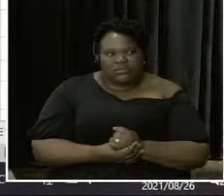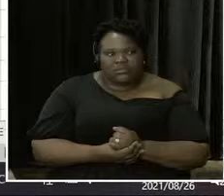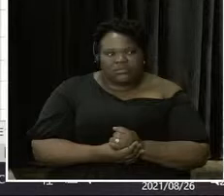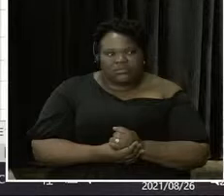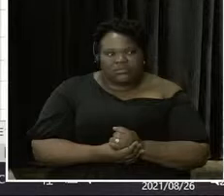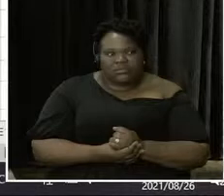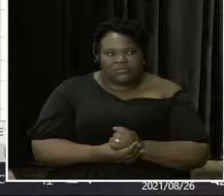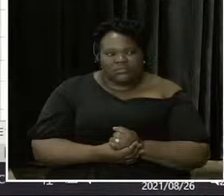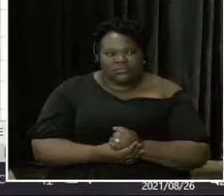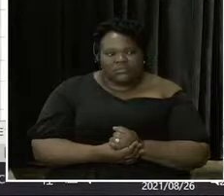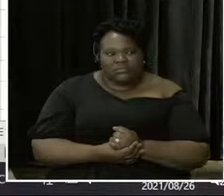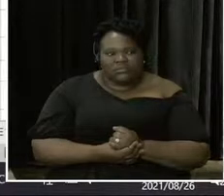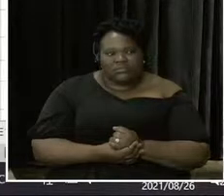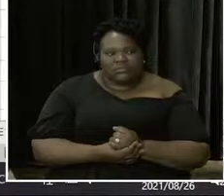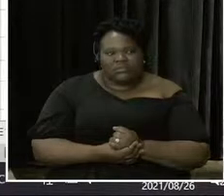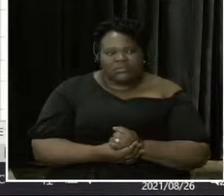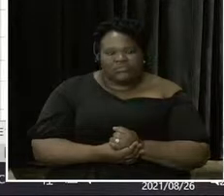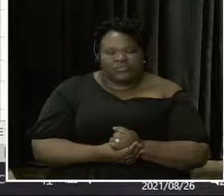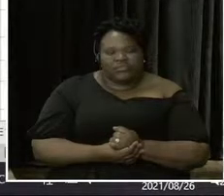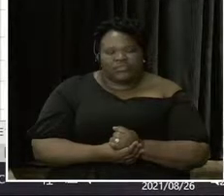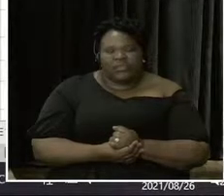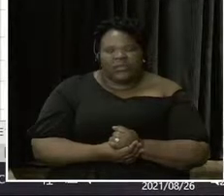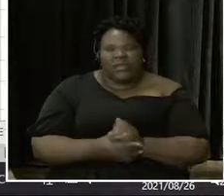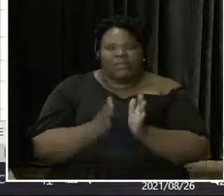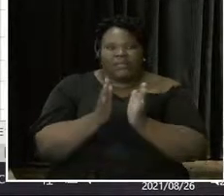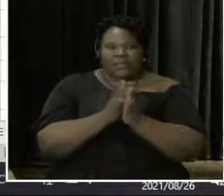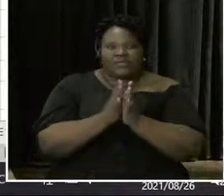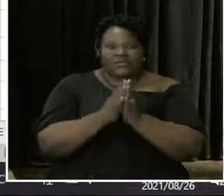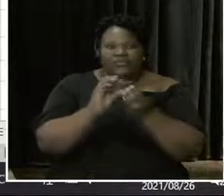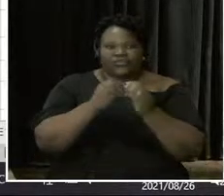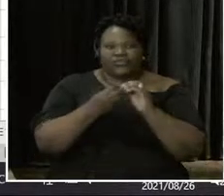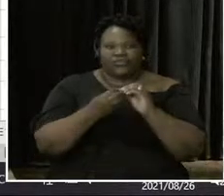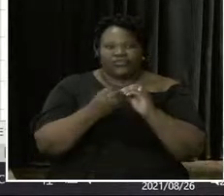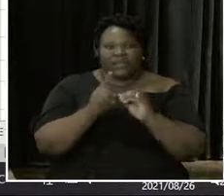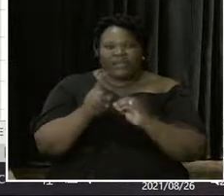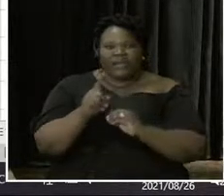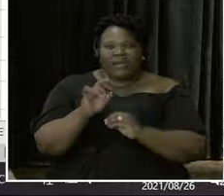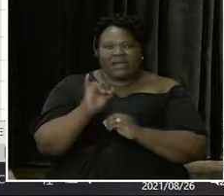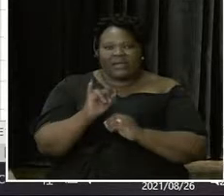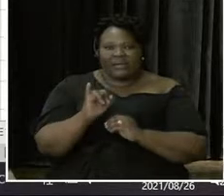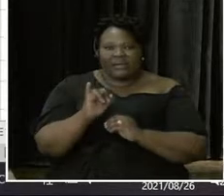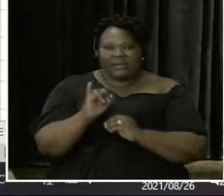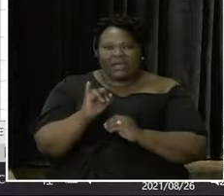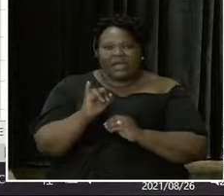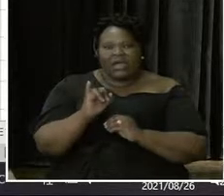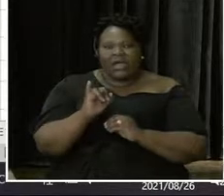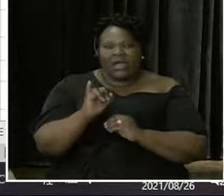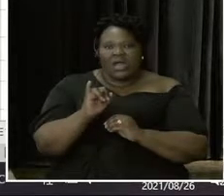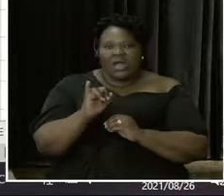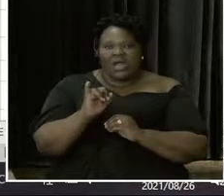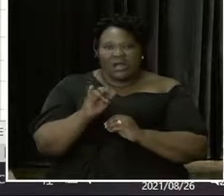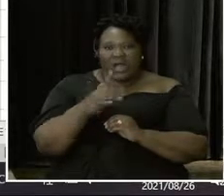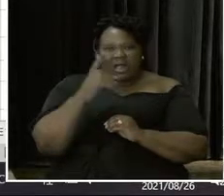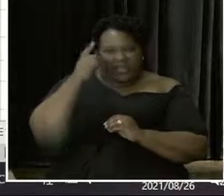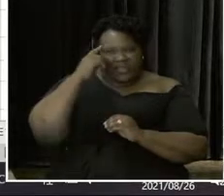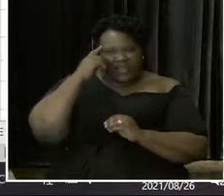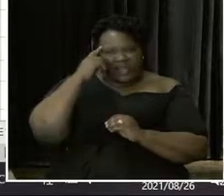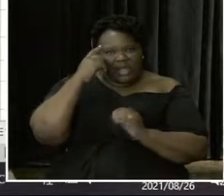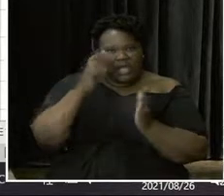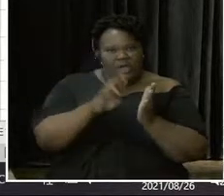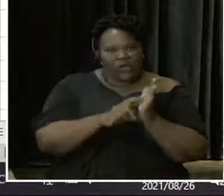There must be a correction, Honorable Speaker, on the independence. I think it's recorded incorrectly.